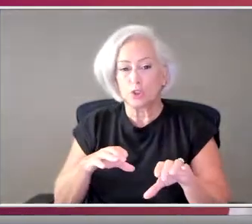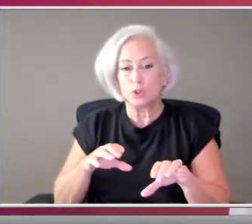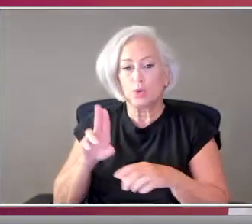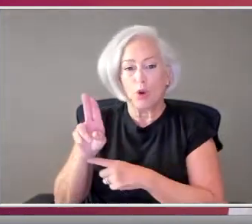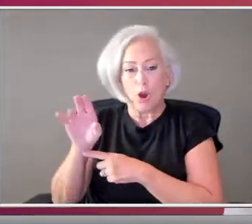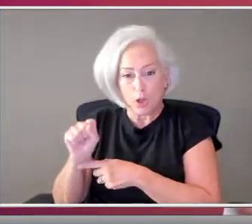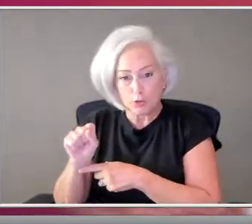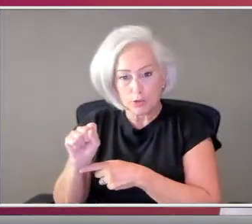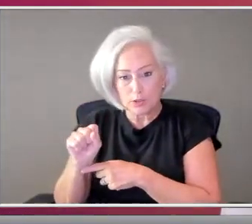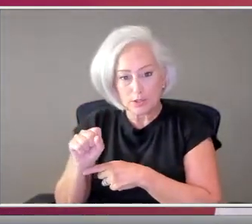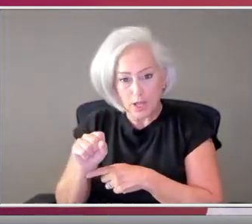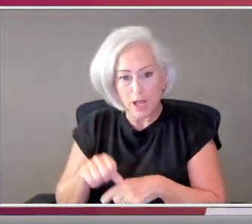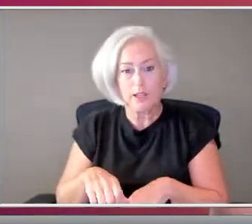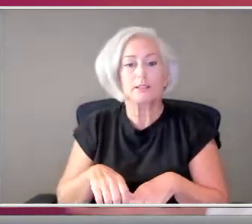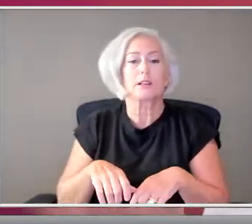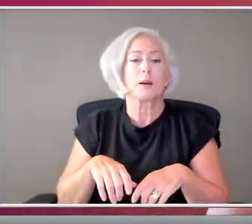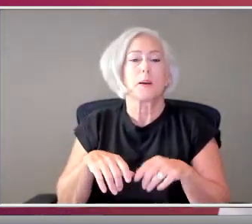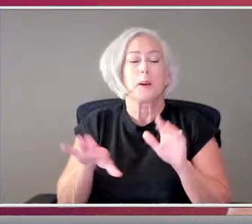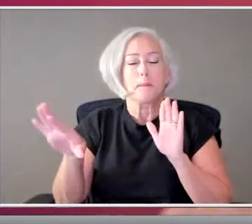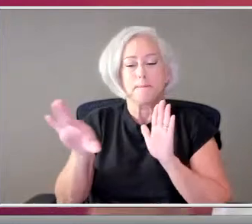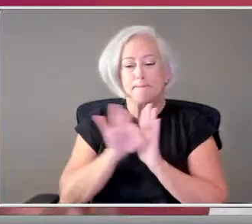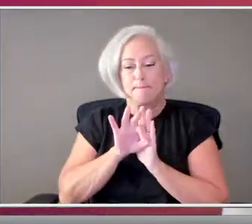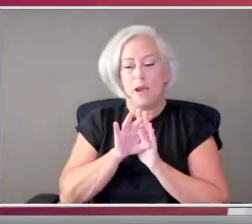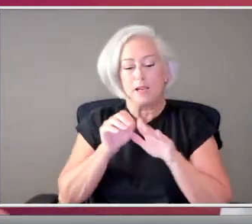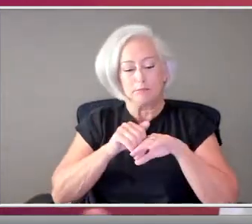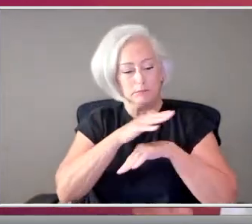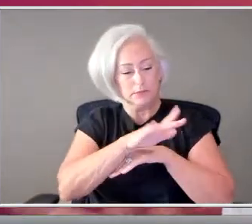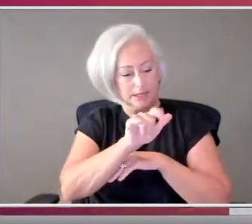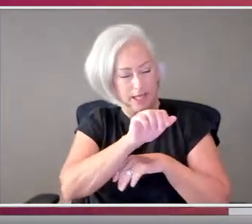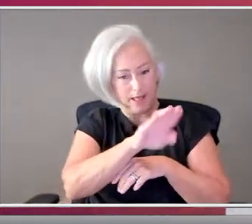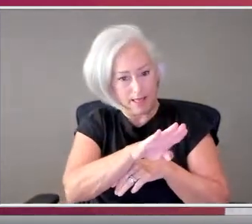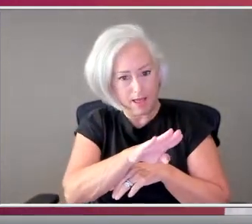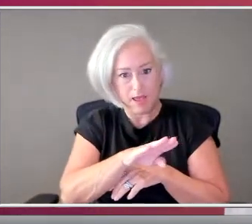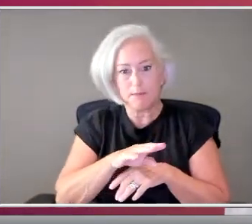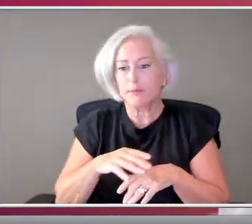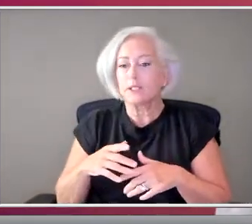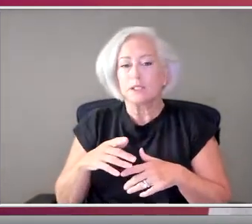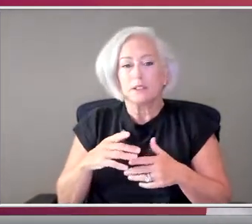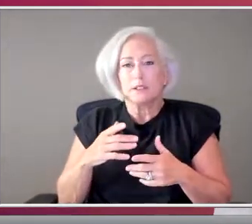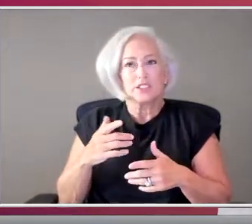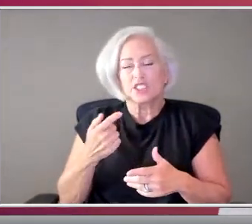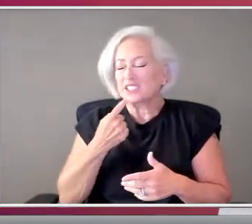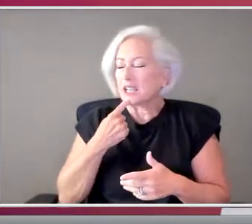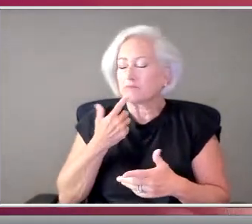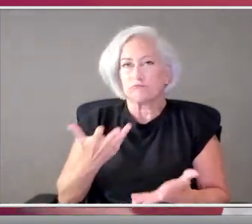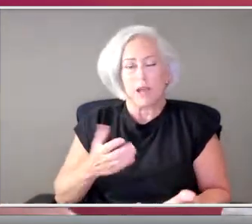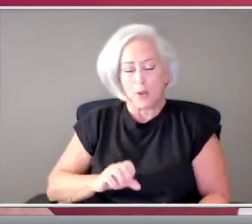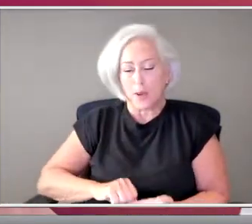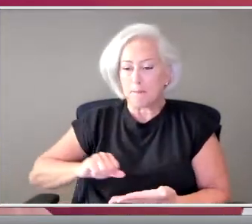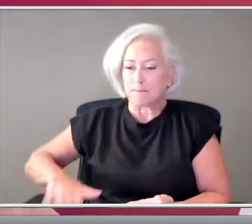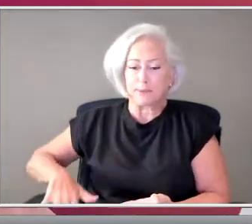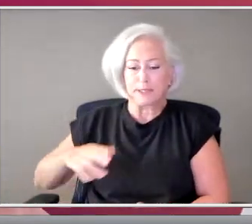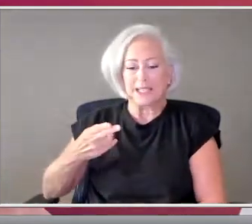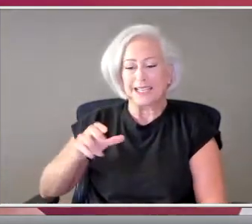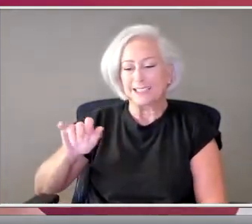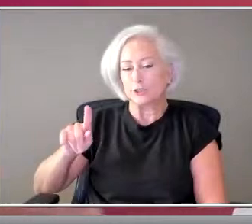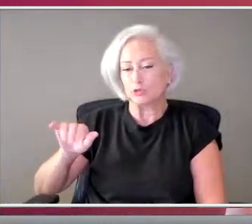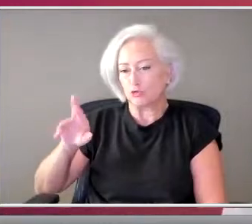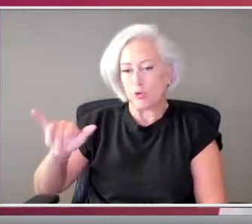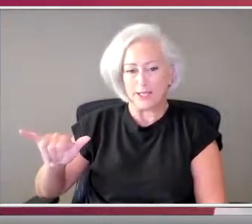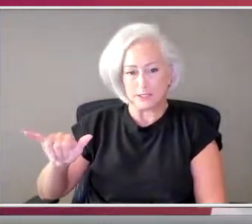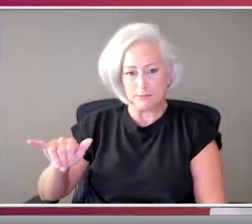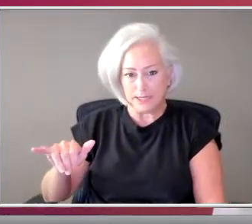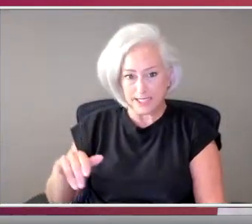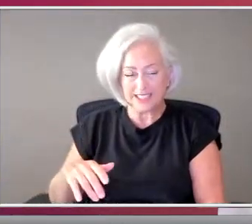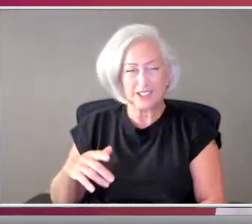want a hysterectomy. Like these are invasive, not super invasive, but they're procedures. And that's kind of where we had landed, and we